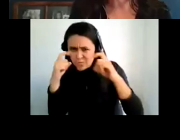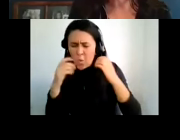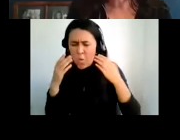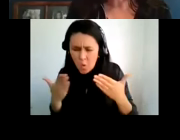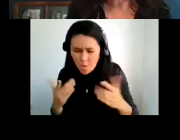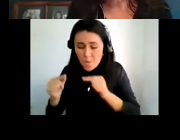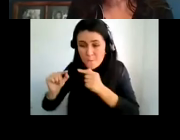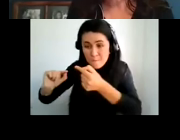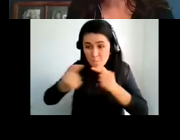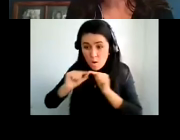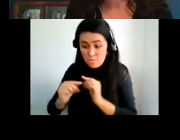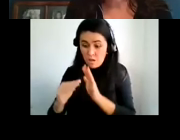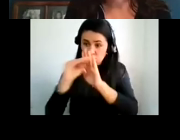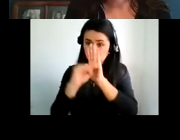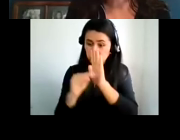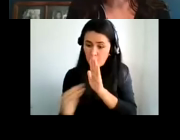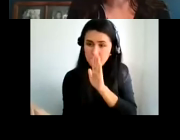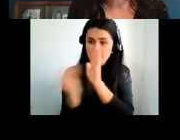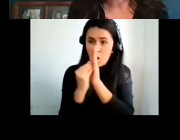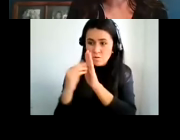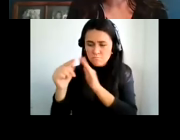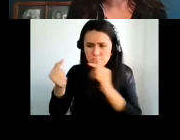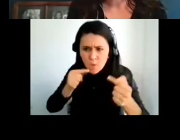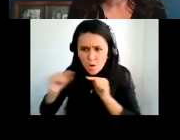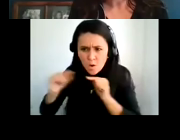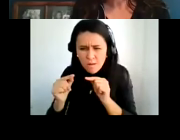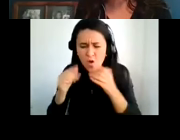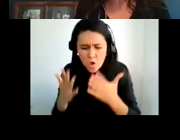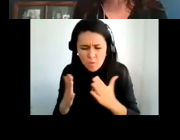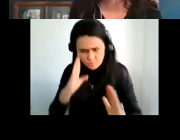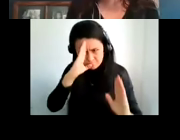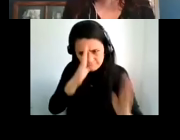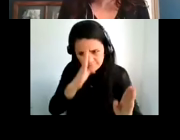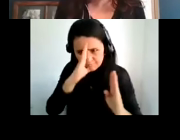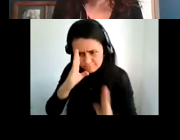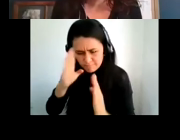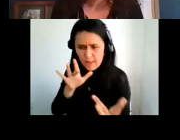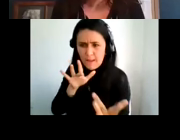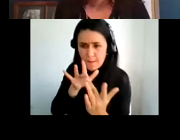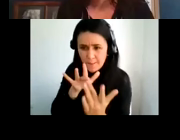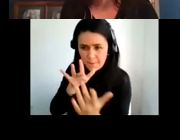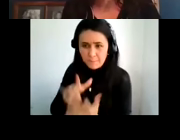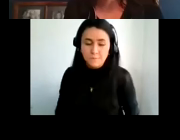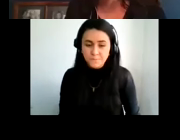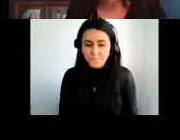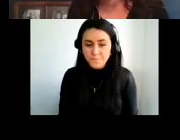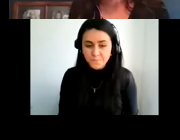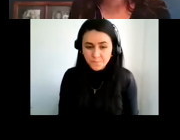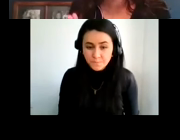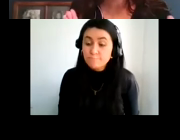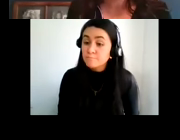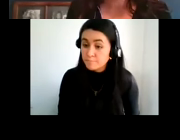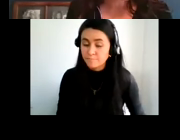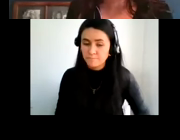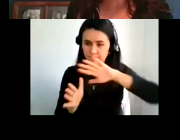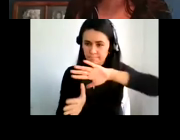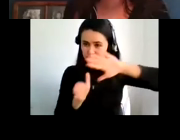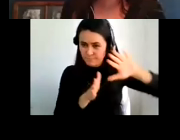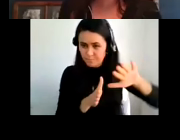of analyzing these access barriers, but also other policies that seek to try to address some of these